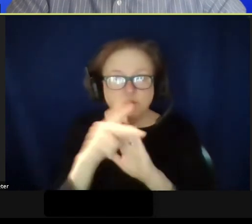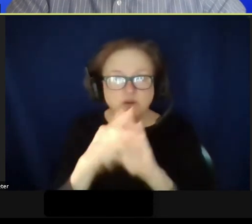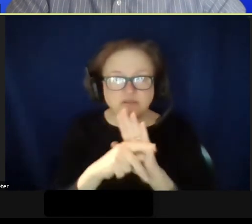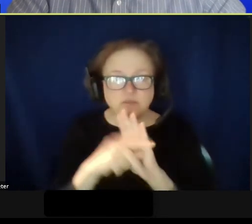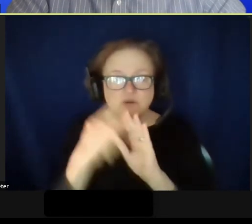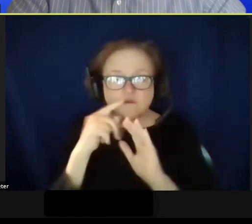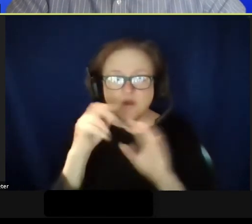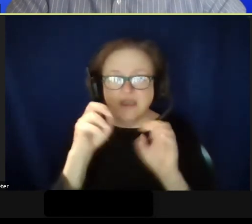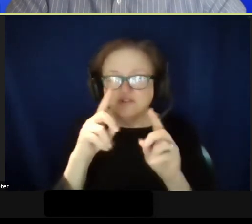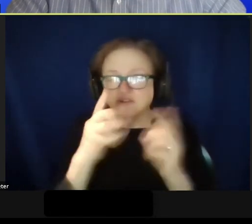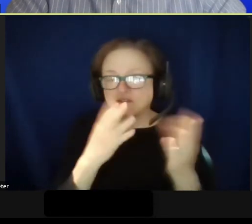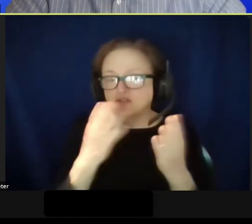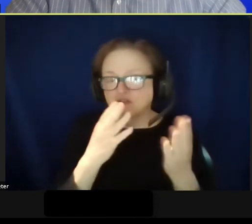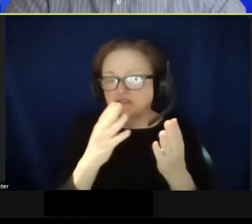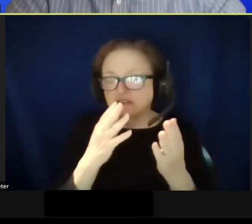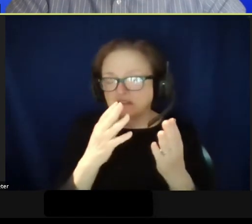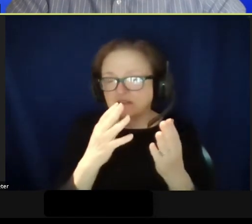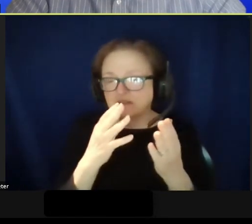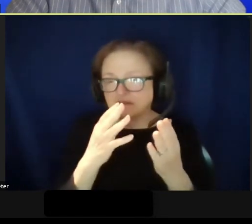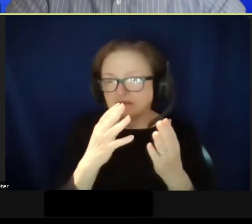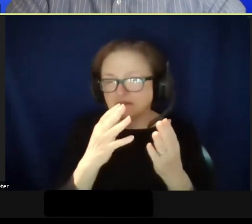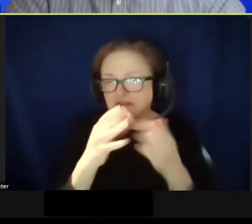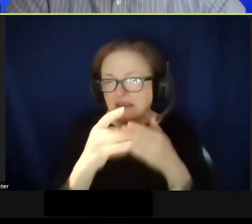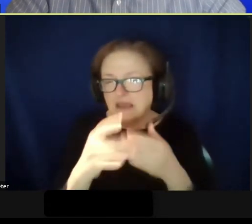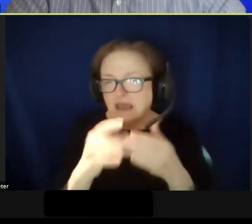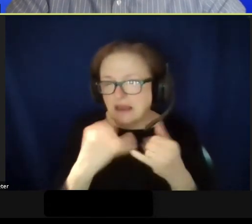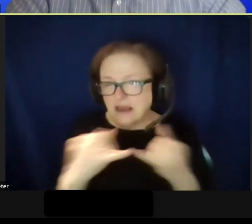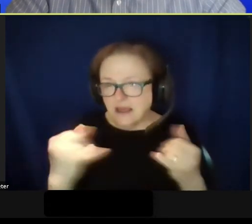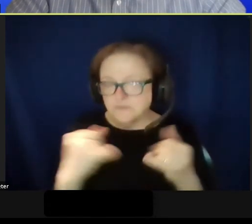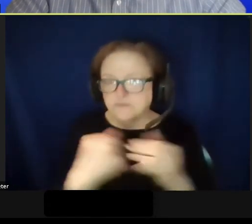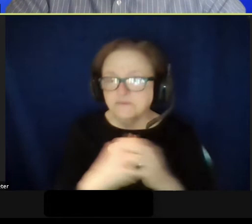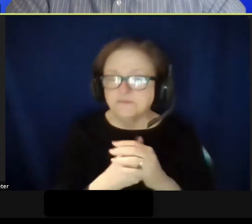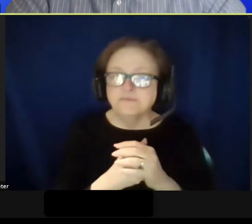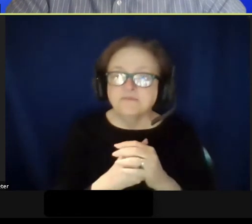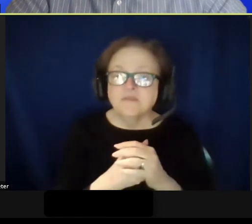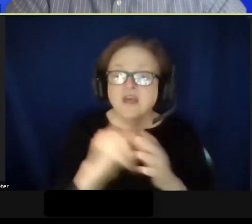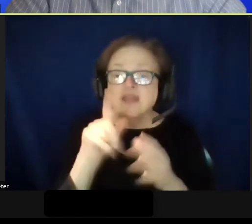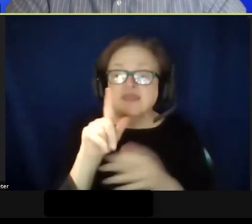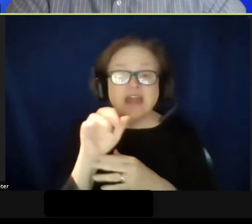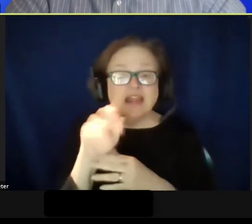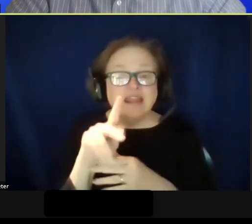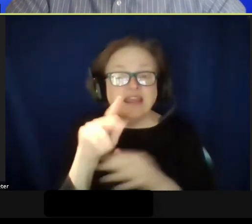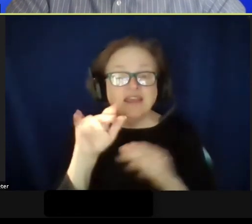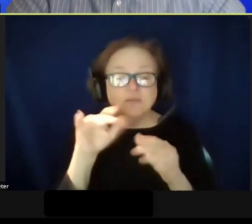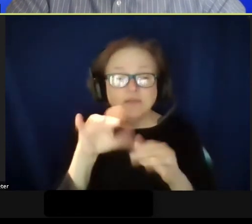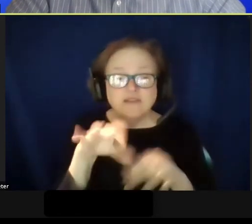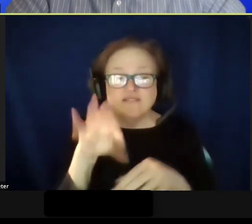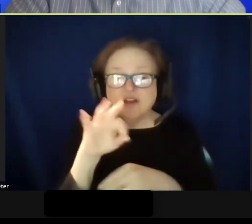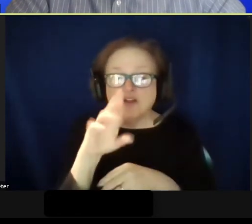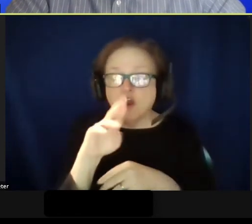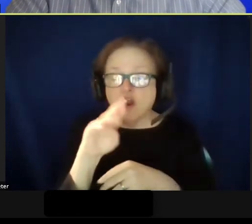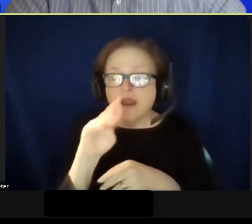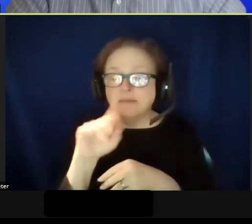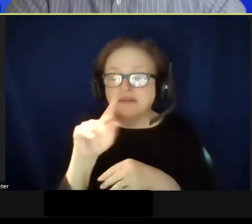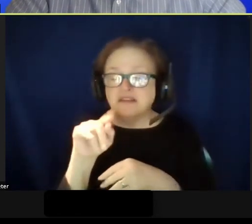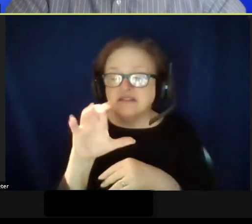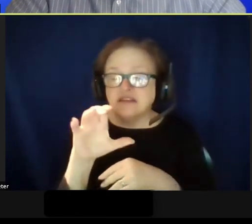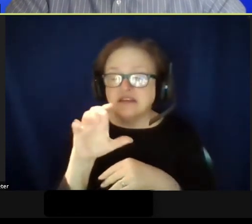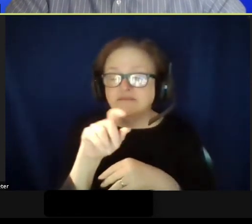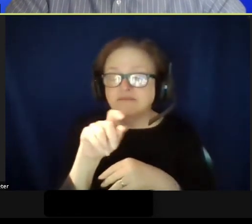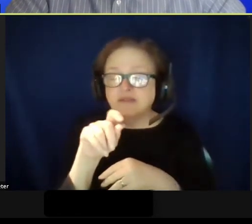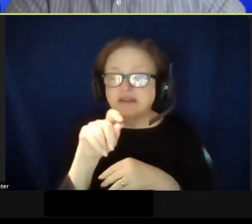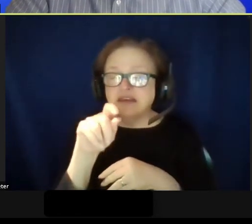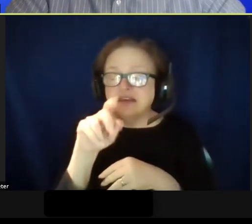Guidelines. Links to the recording for today's presentation can be found on the RMTC DHH website in the